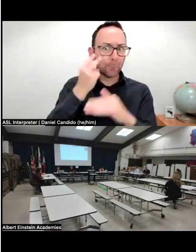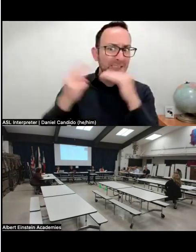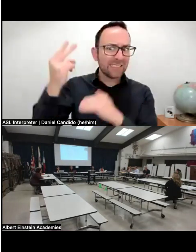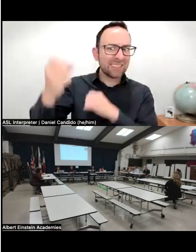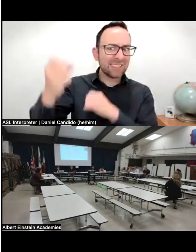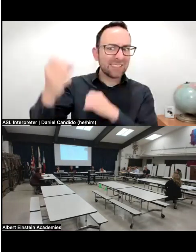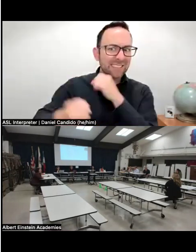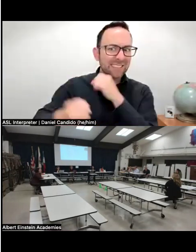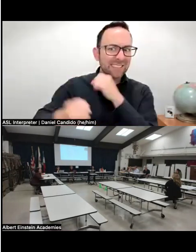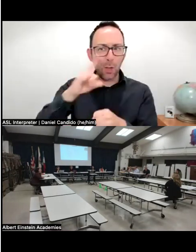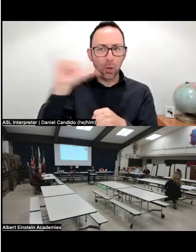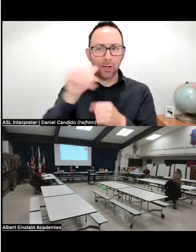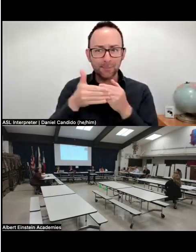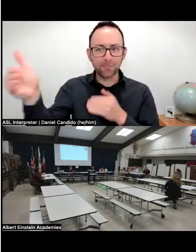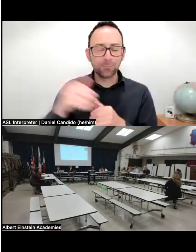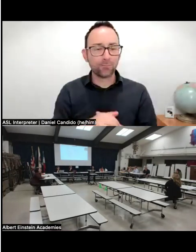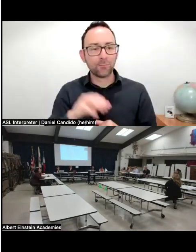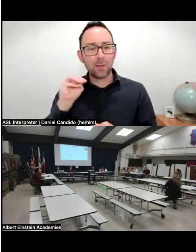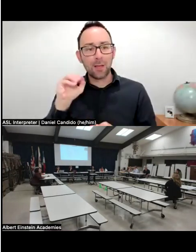Again, it's a living document.